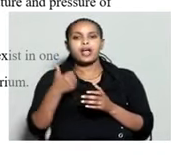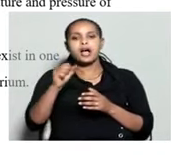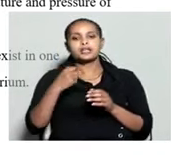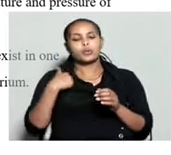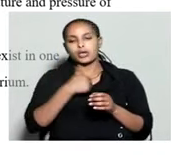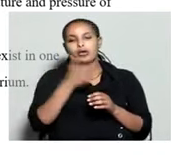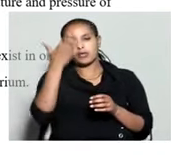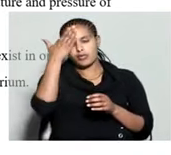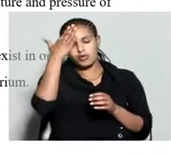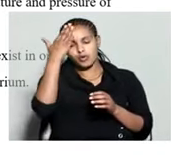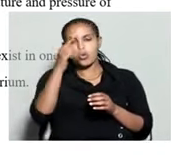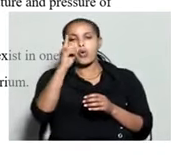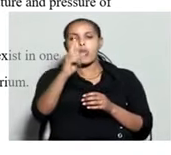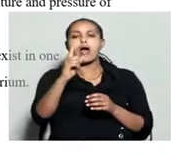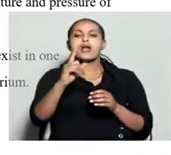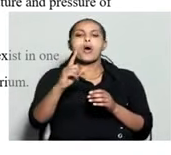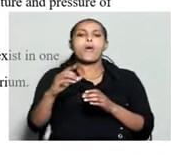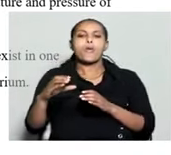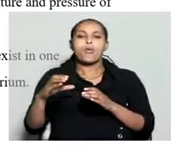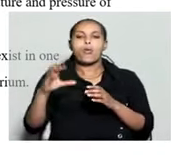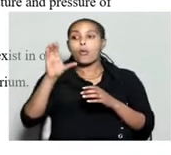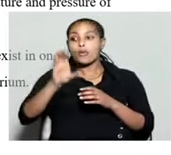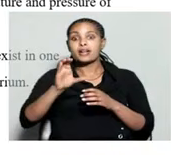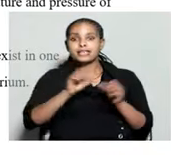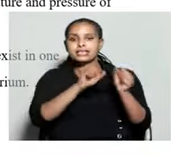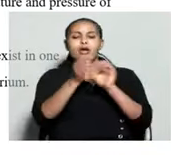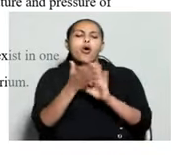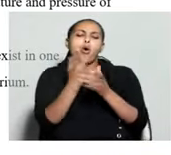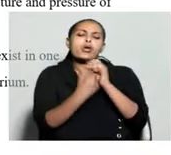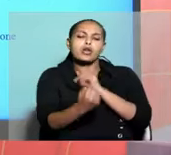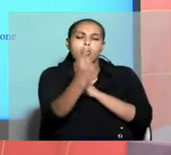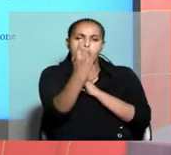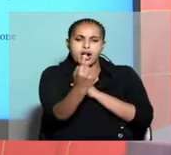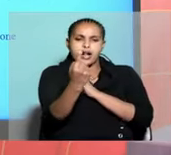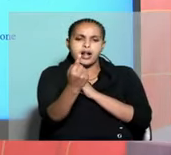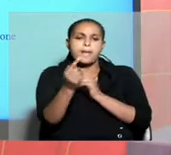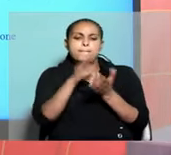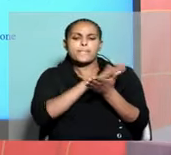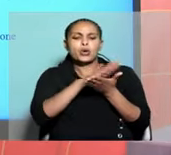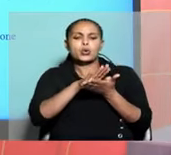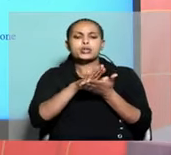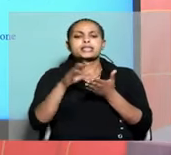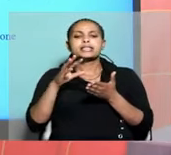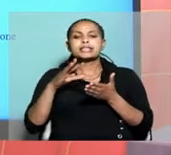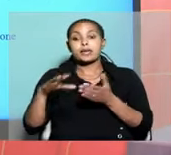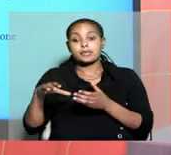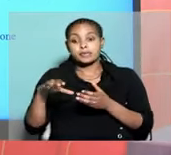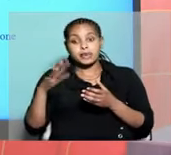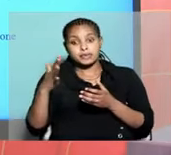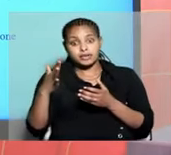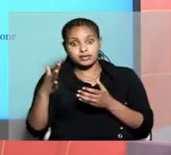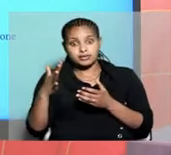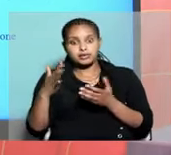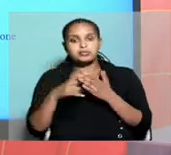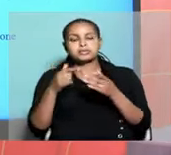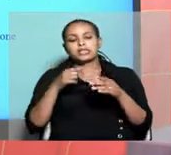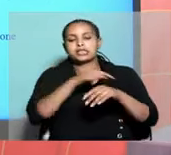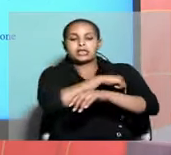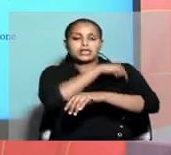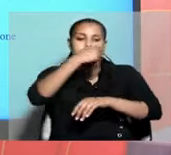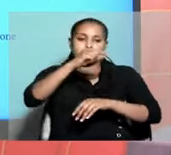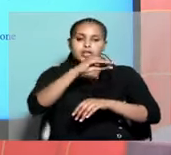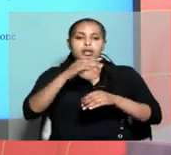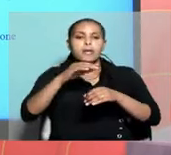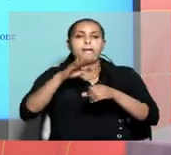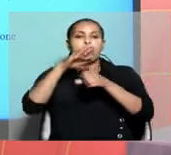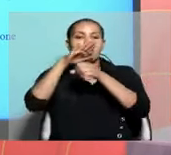As we know, one component system has only one chemical species, pure substance, and it can be described if the temperature and